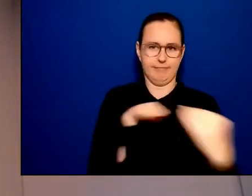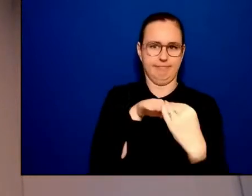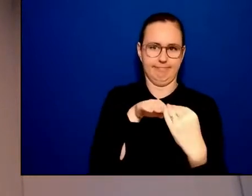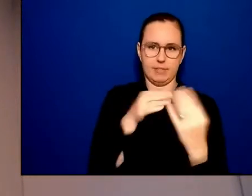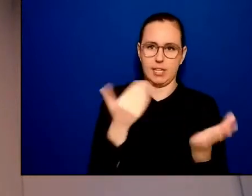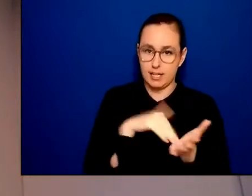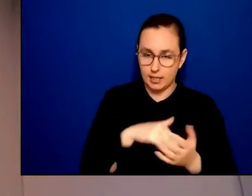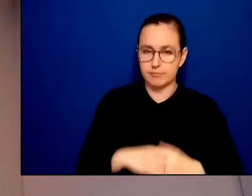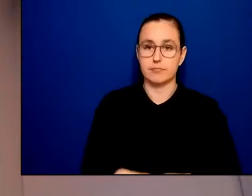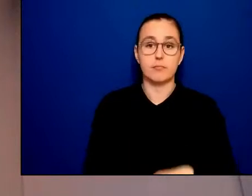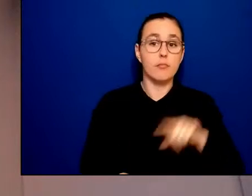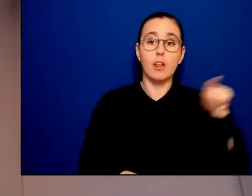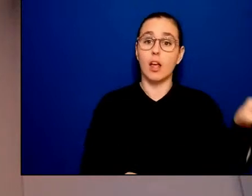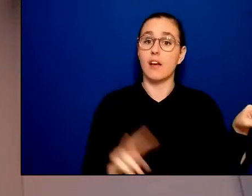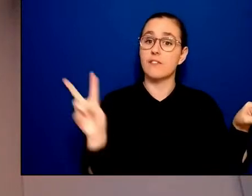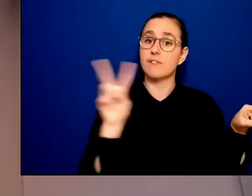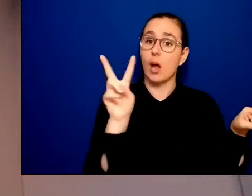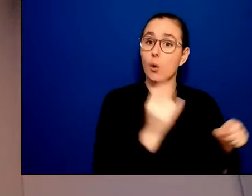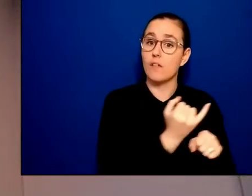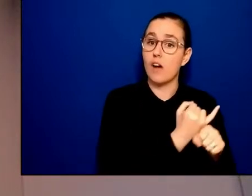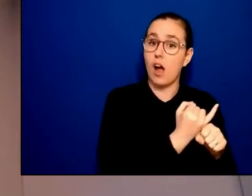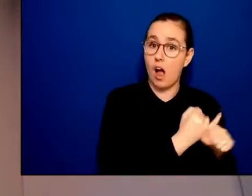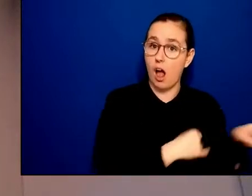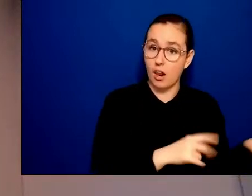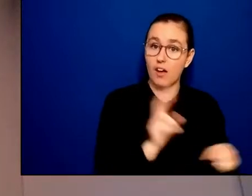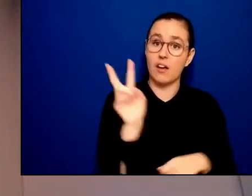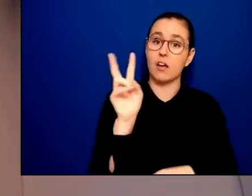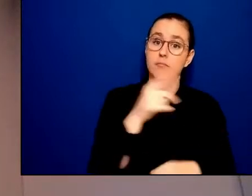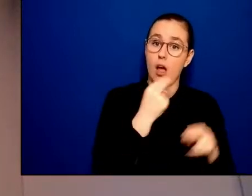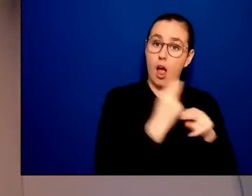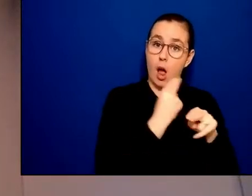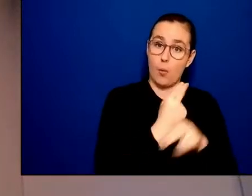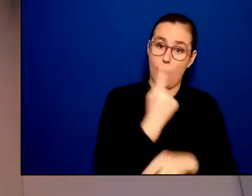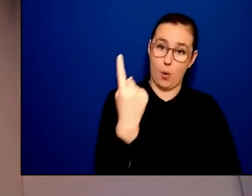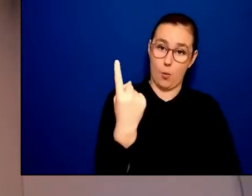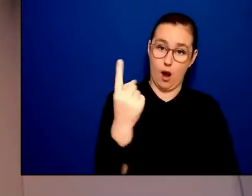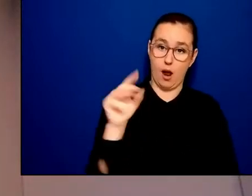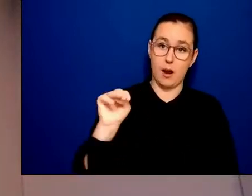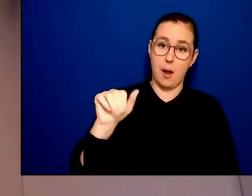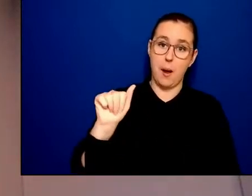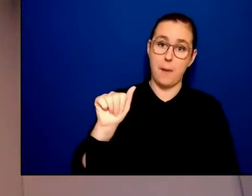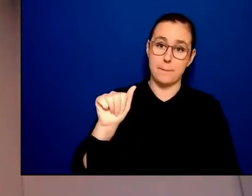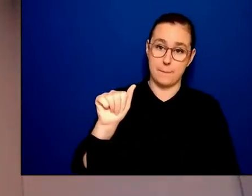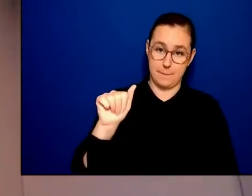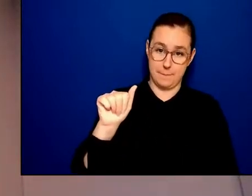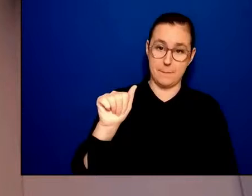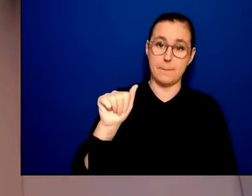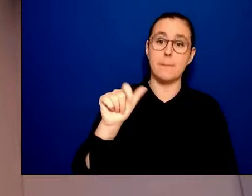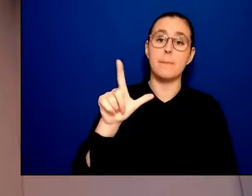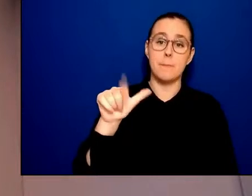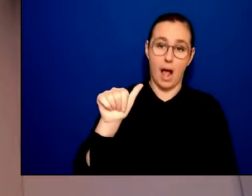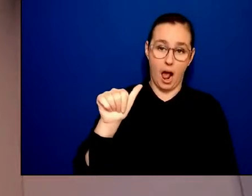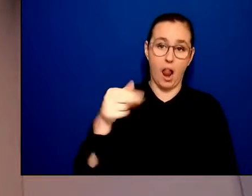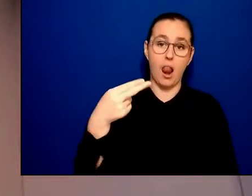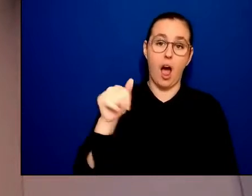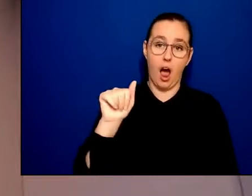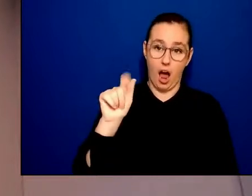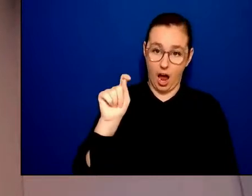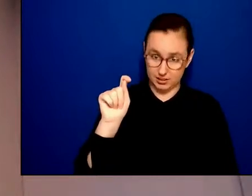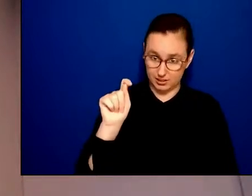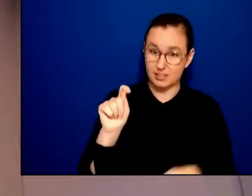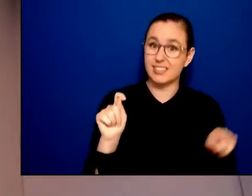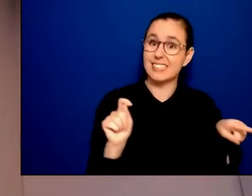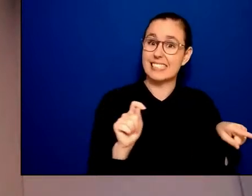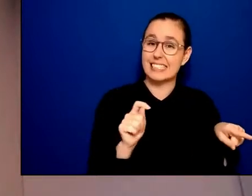the Malahats, this morning we were able to restore the Malahat to single lane alternating traffic just after 8 a.m. Crews